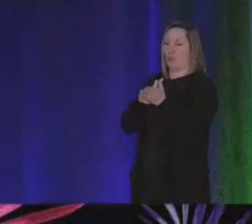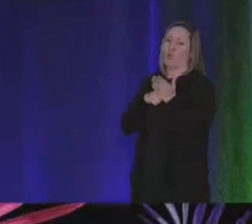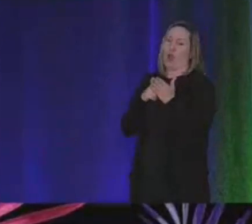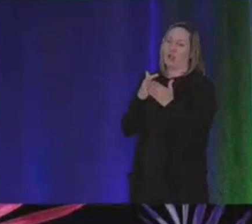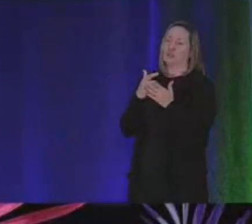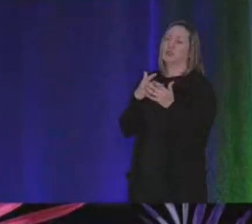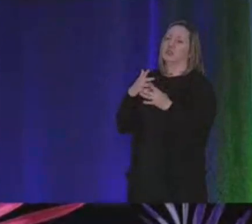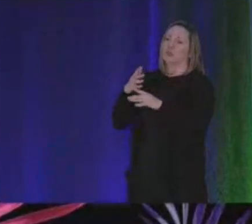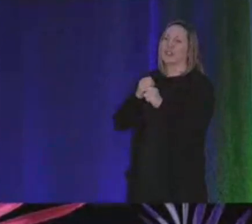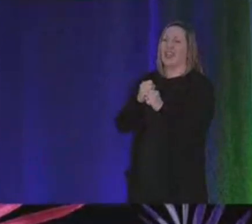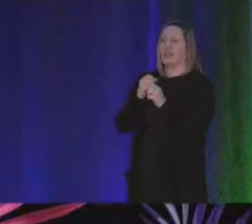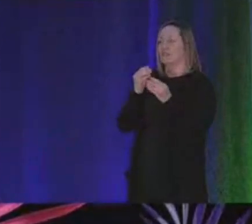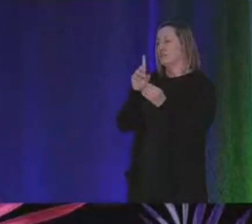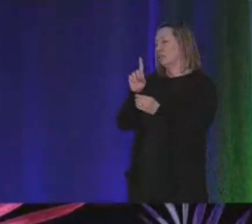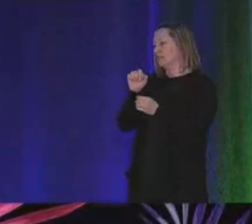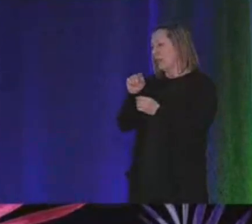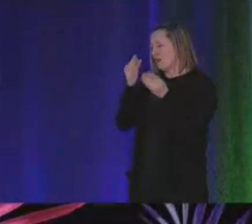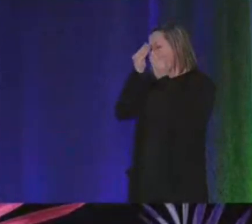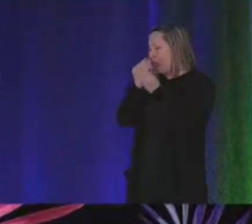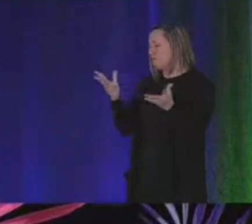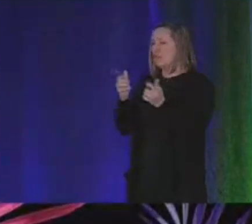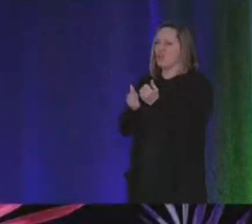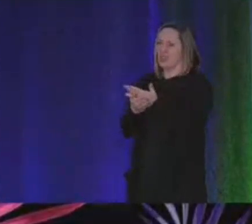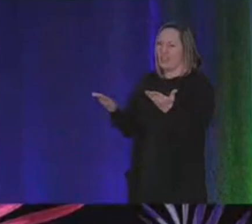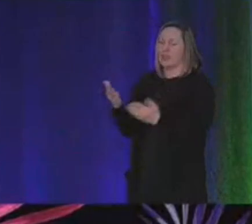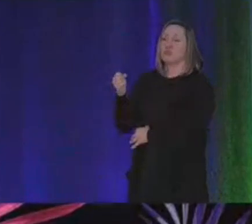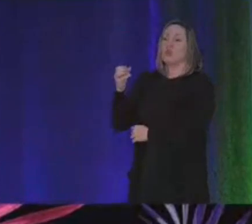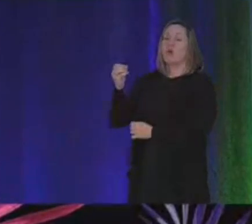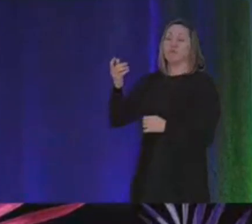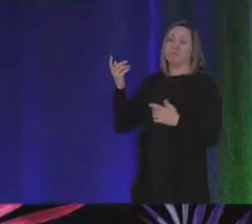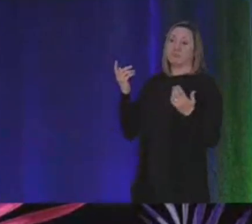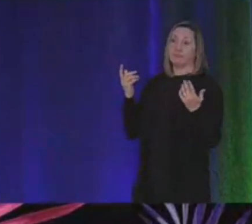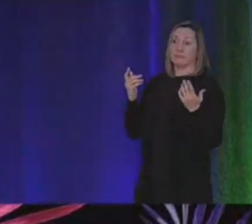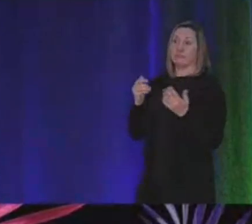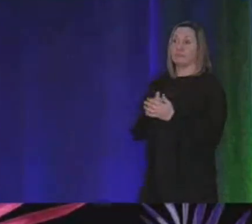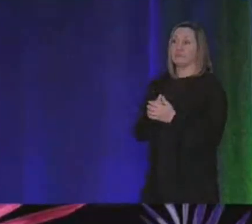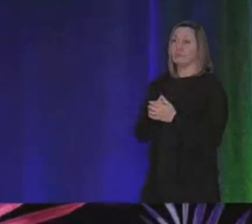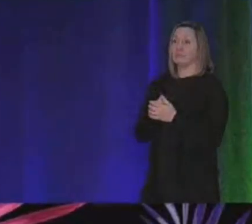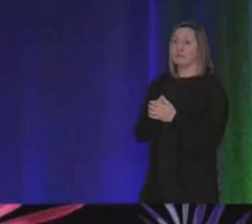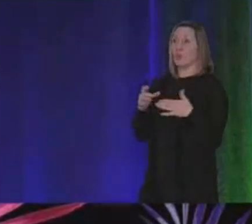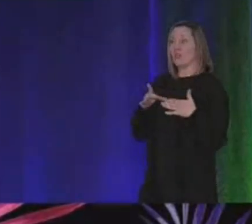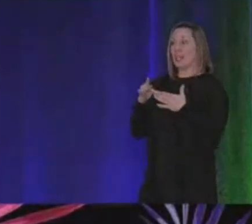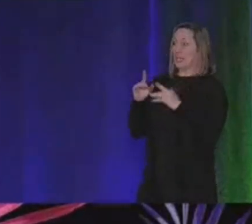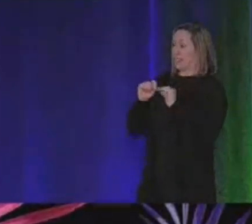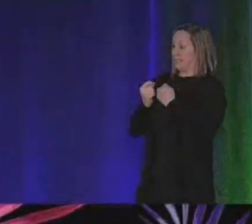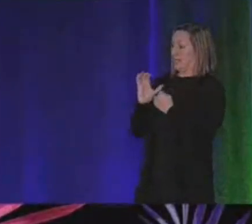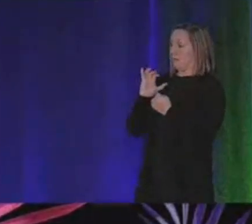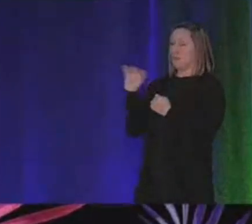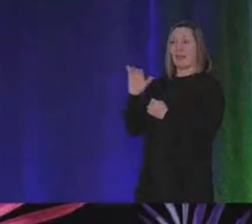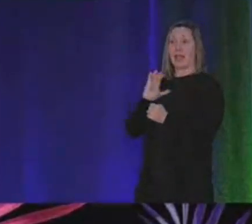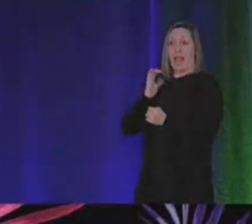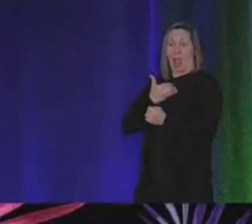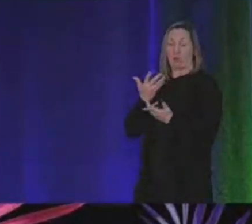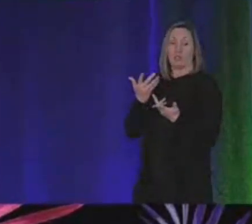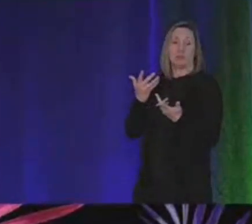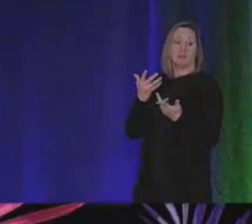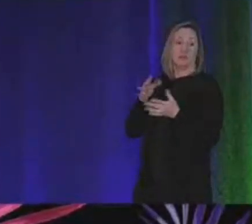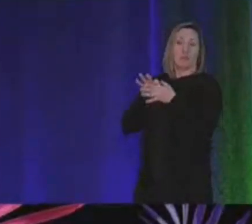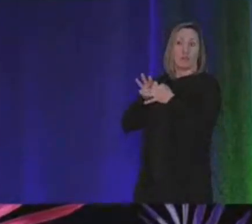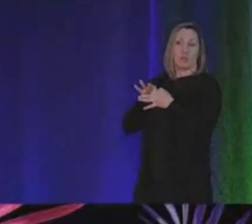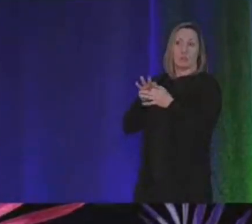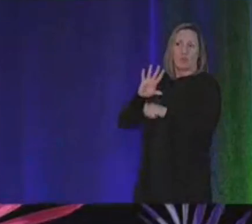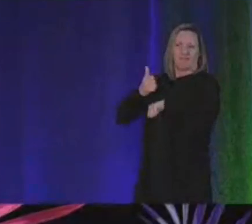like getting all the data and visualizing everything. So like, yeah, and with the lean team like ours, it could have been like, really long-term